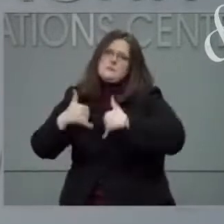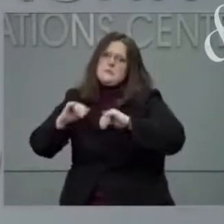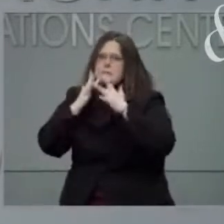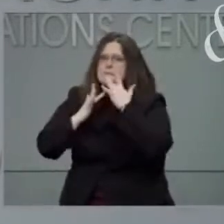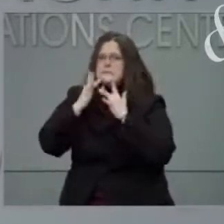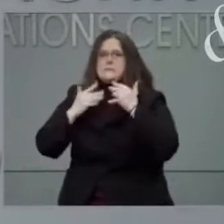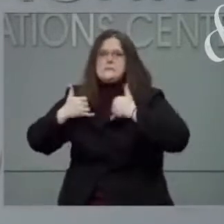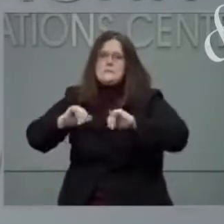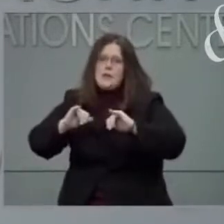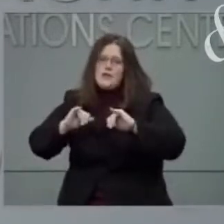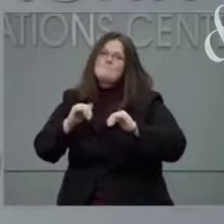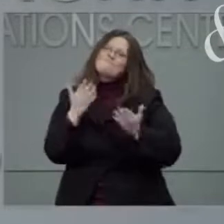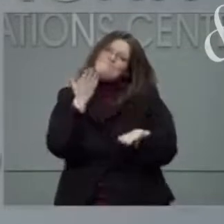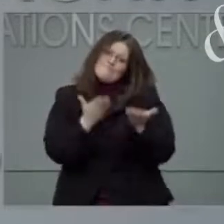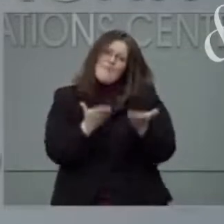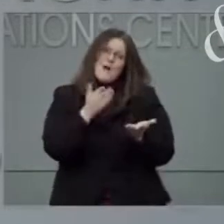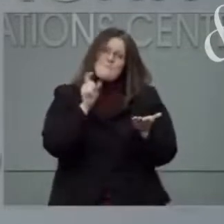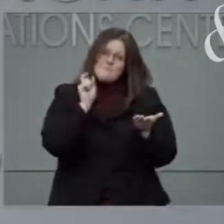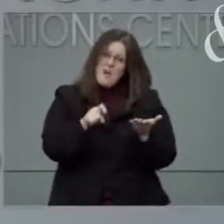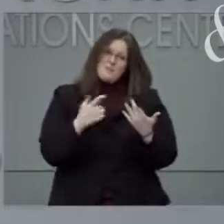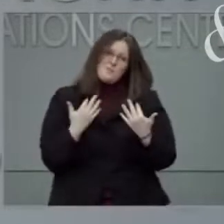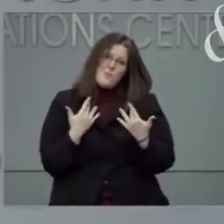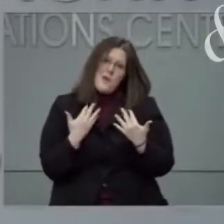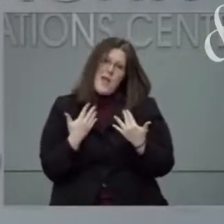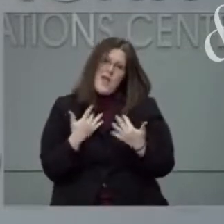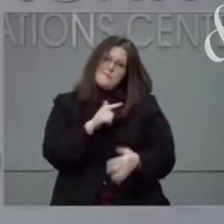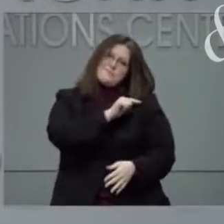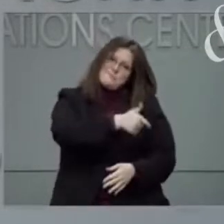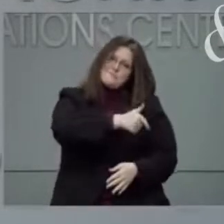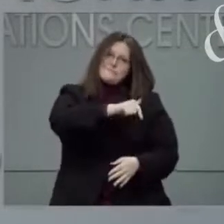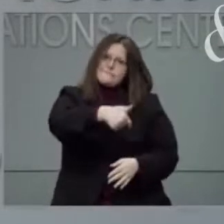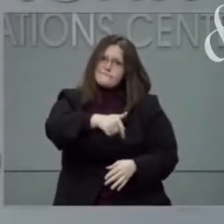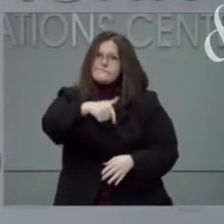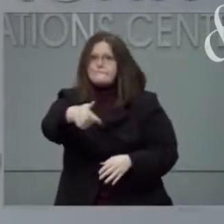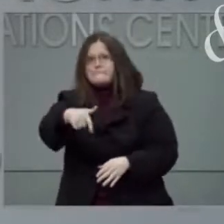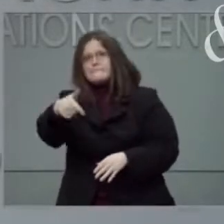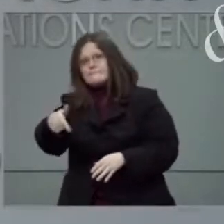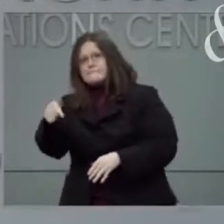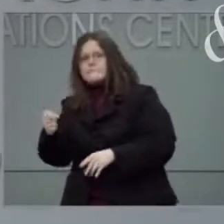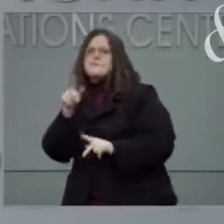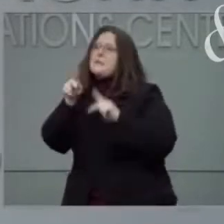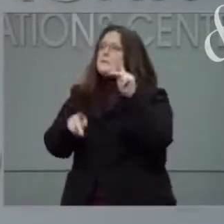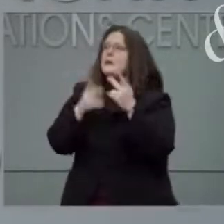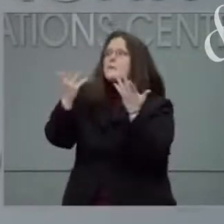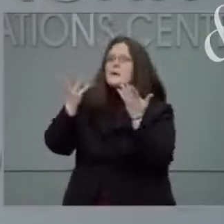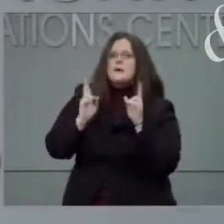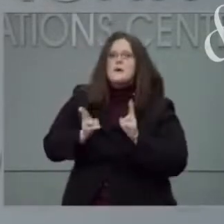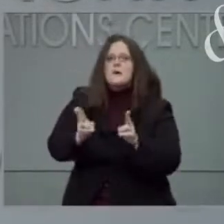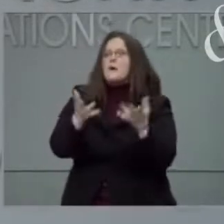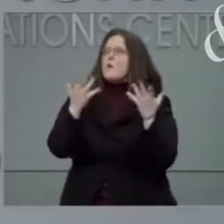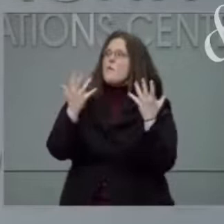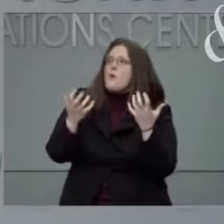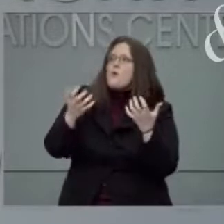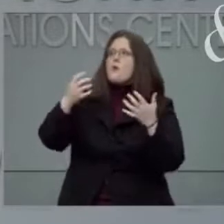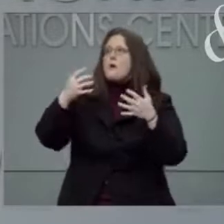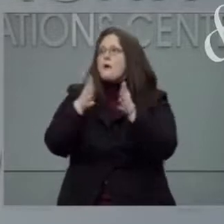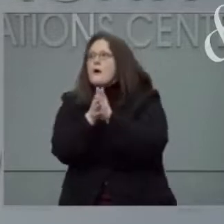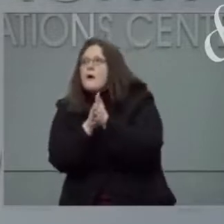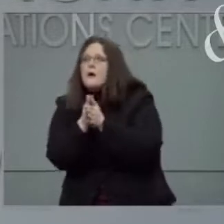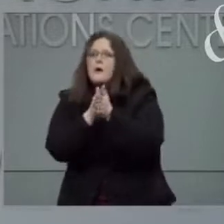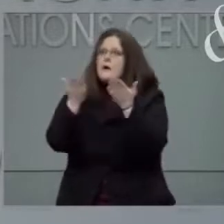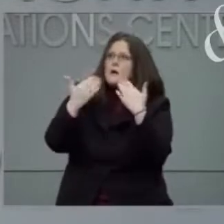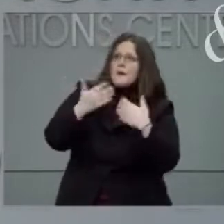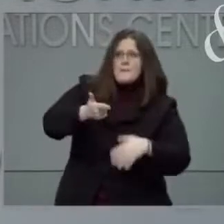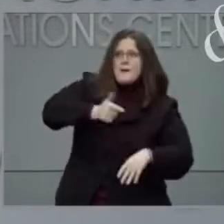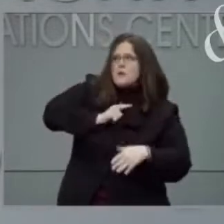vaccinated. People are eager to get vaccinated and still have to wait and plan for when it's